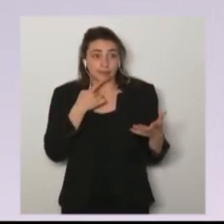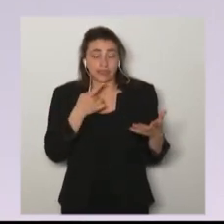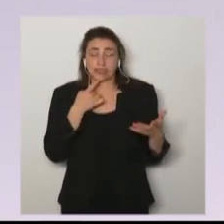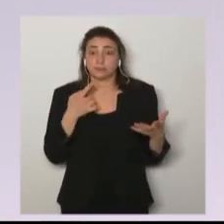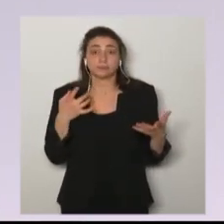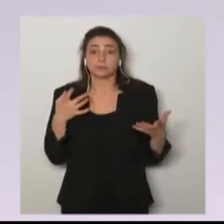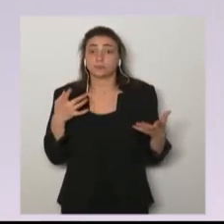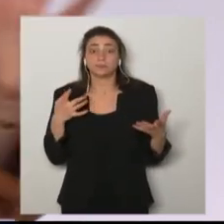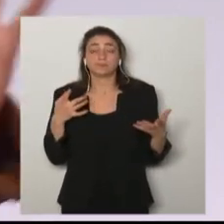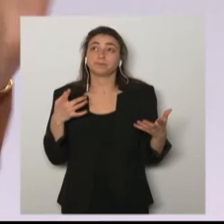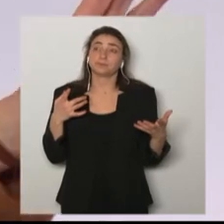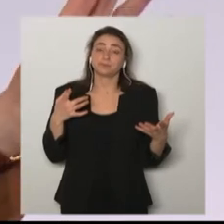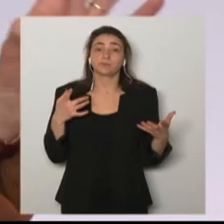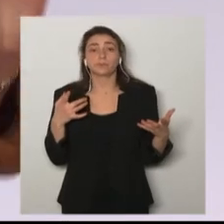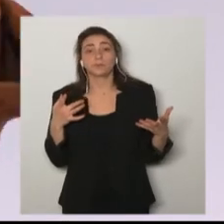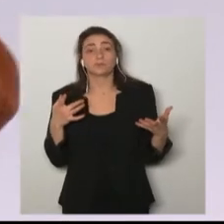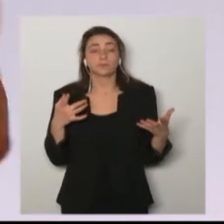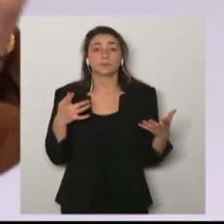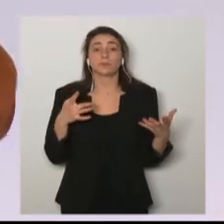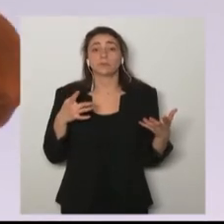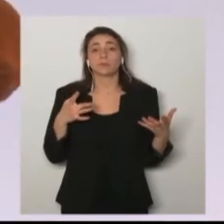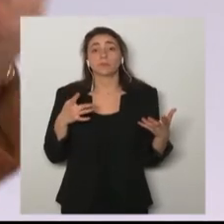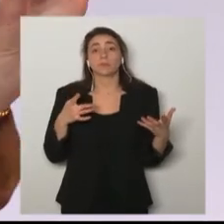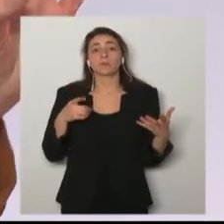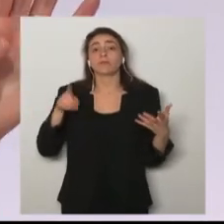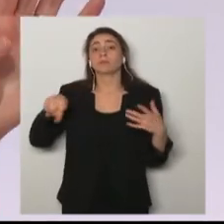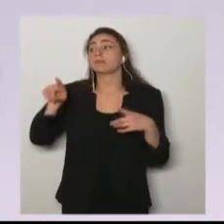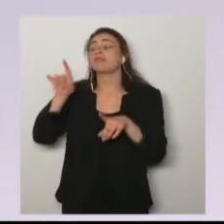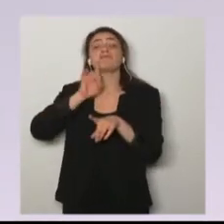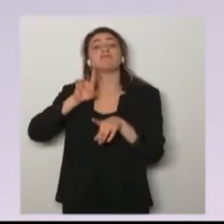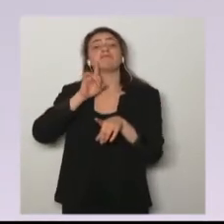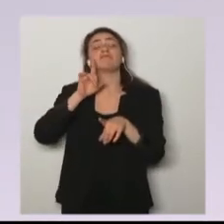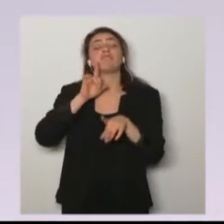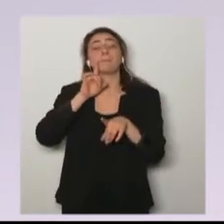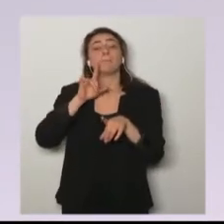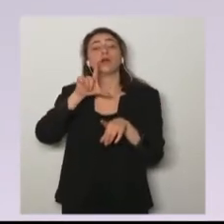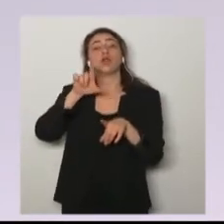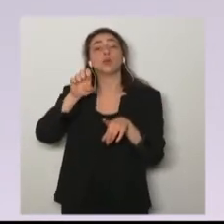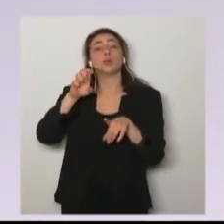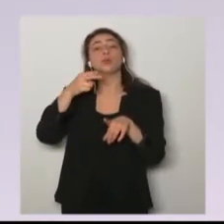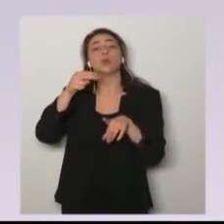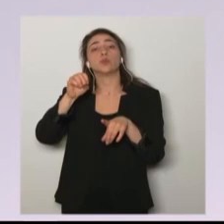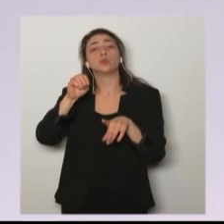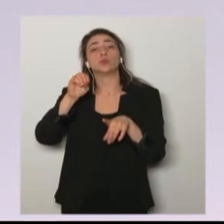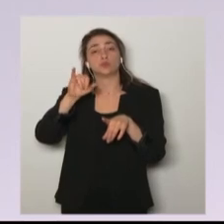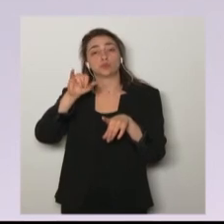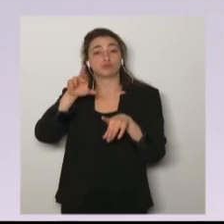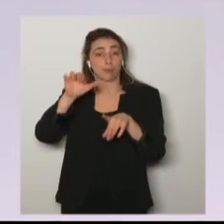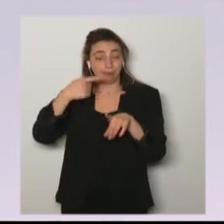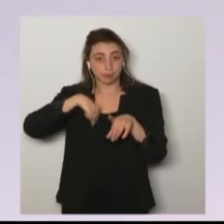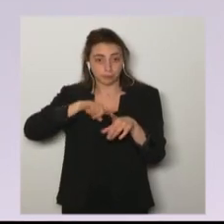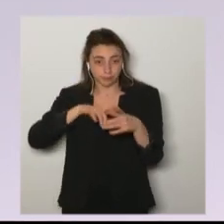Trier-Lenoir, we share something in Europe. We share this history of welfare states. We have some degree of income